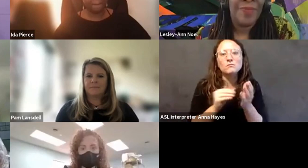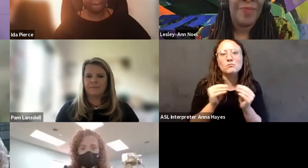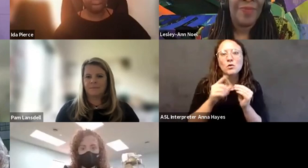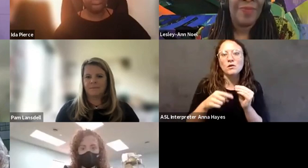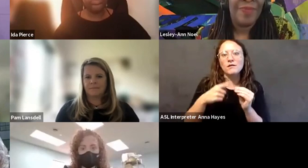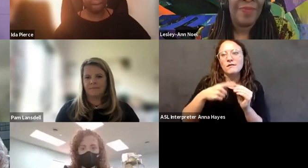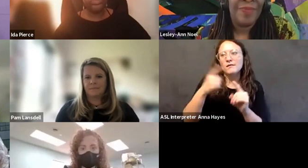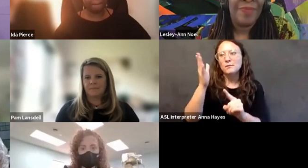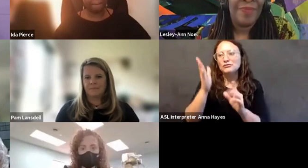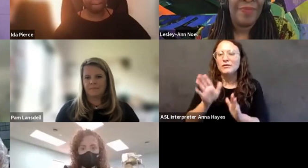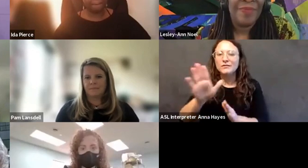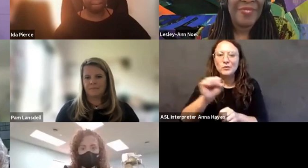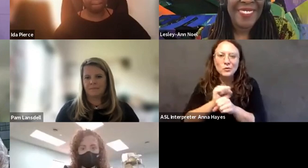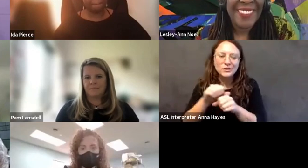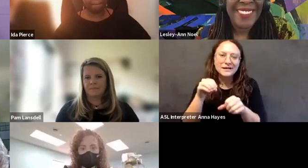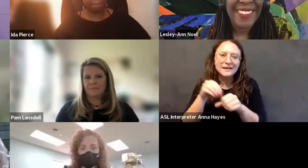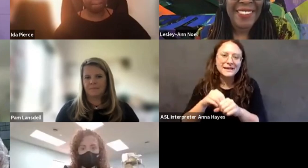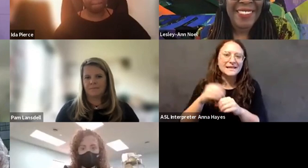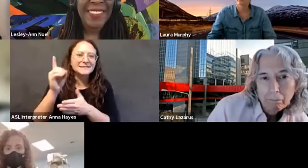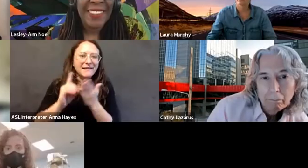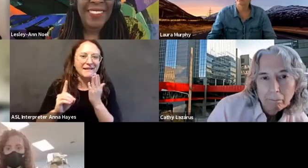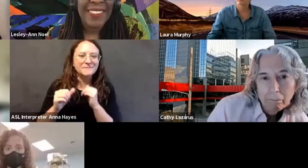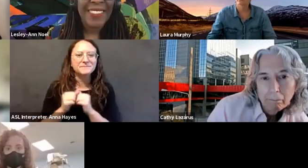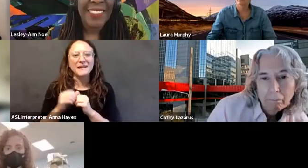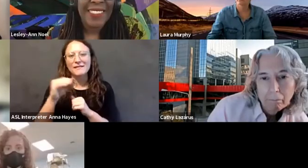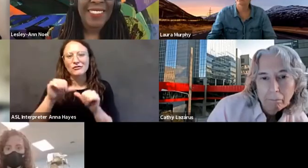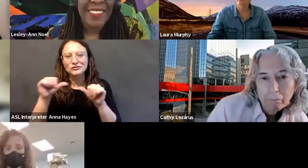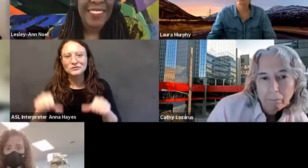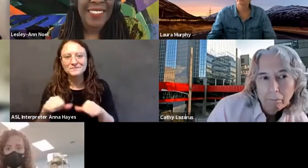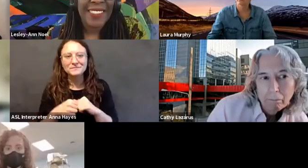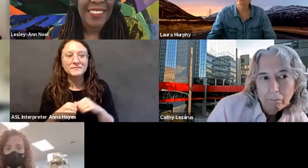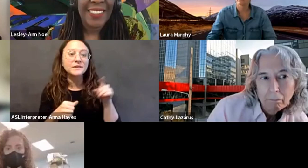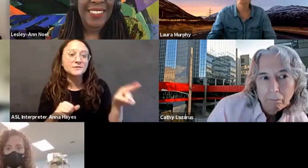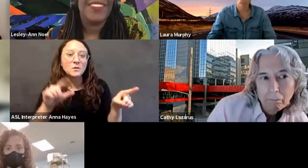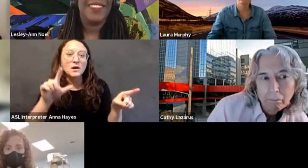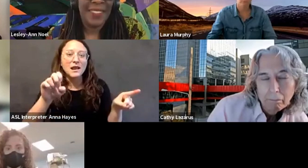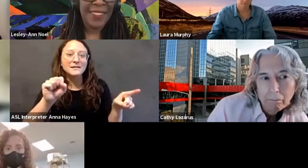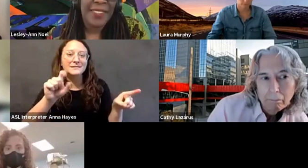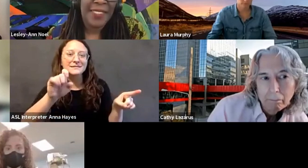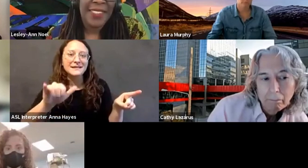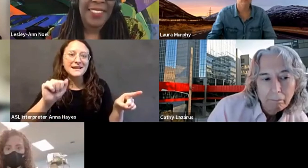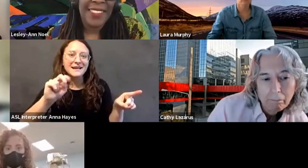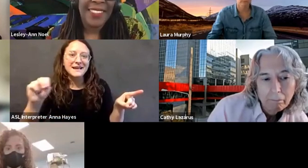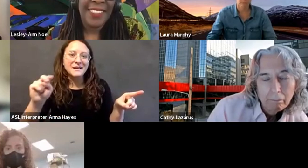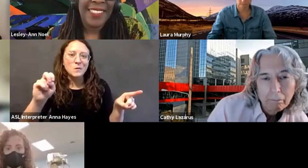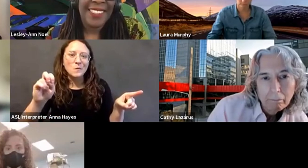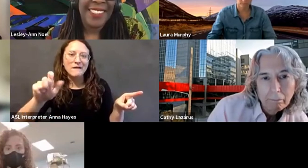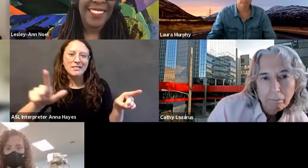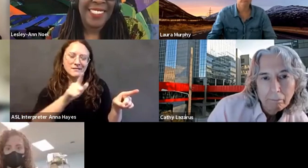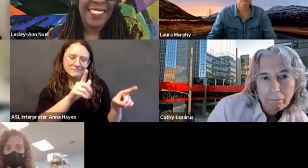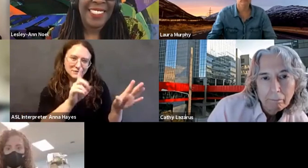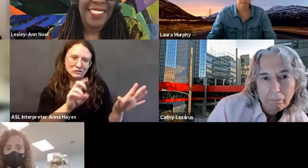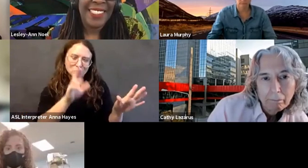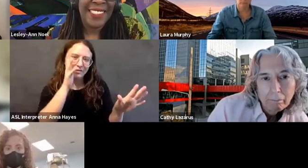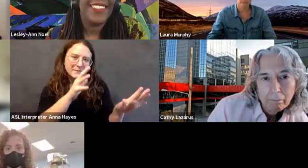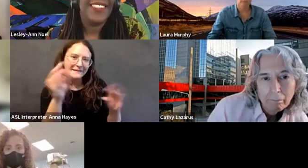Dr. Lesley-Ann Noel will be very missed, and she is going off to do incredible work in a tenure track position. So she will stay close to our hearts,